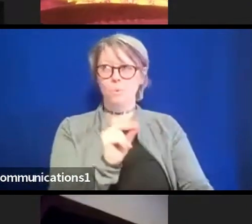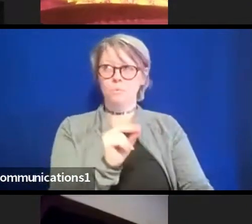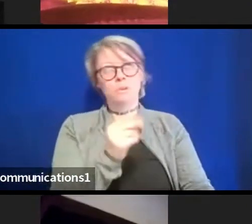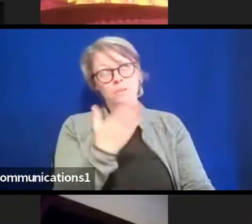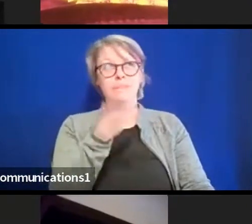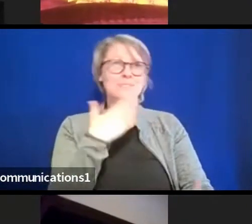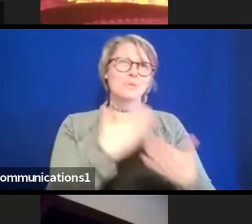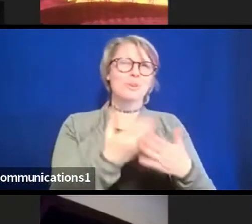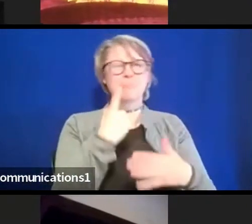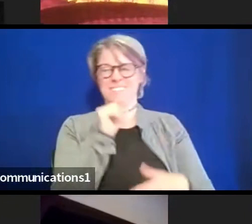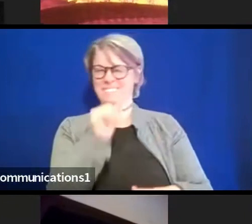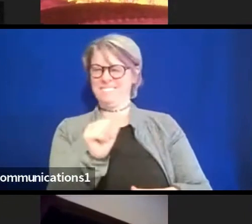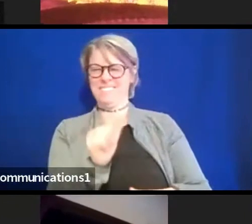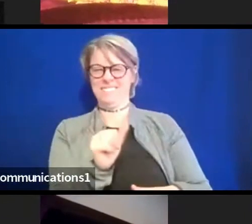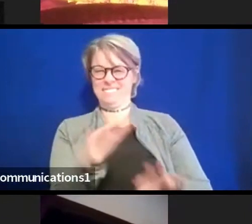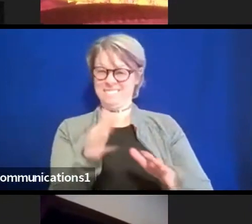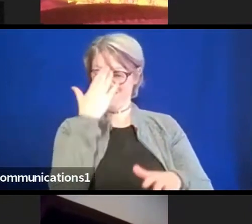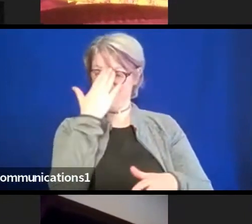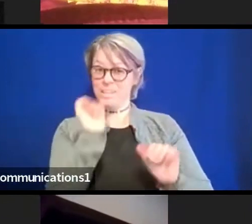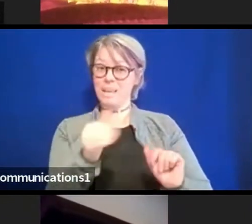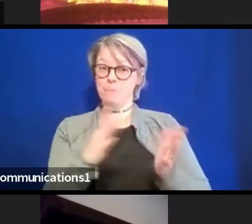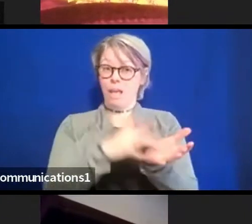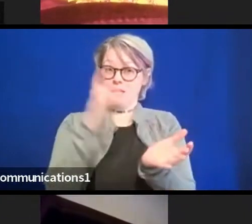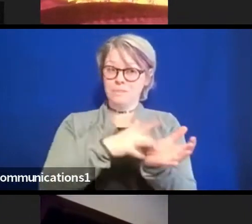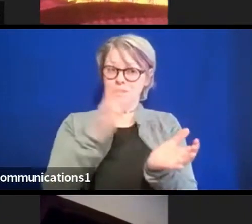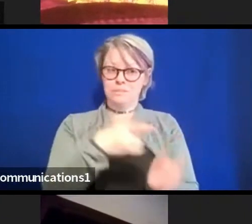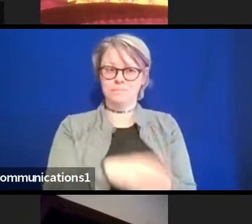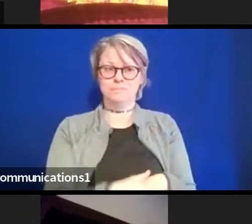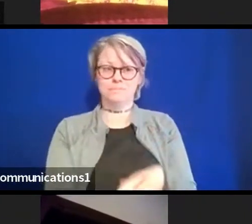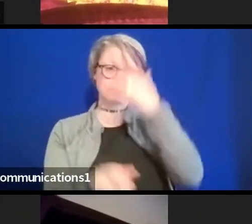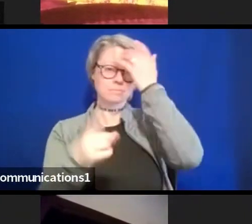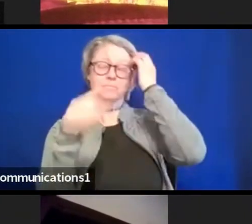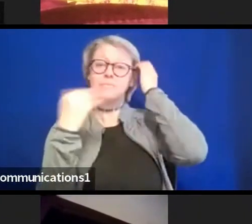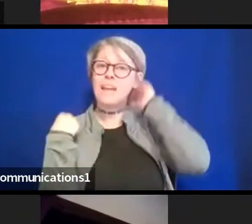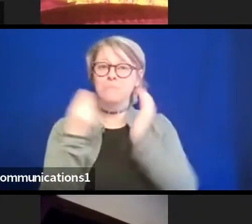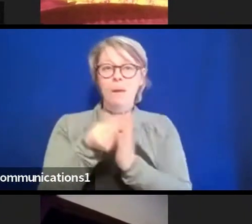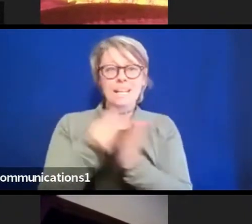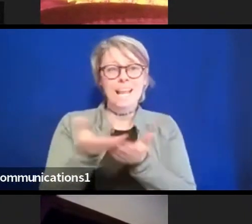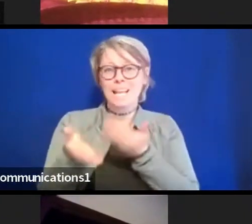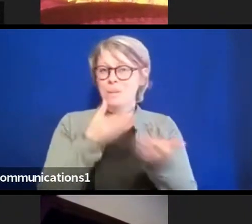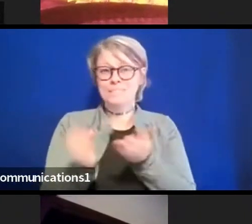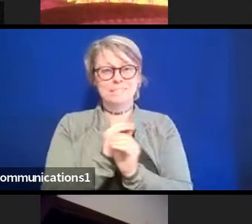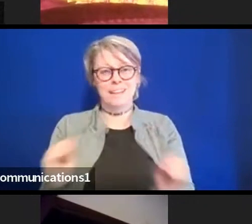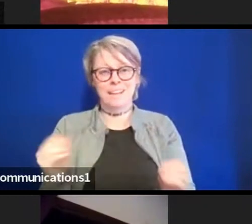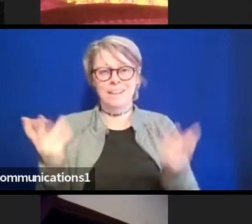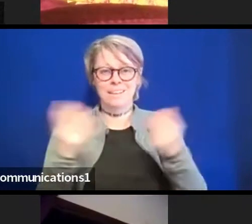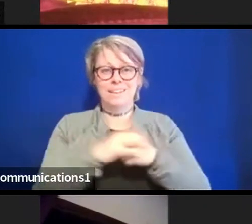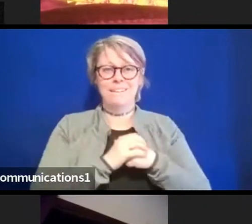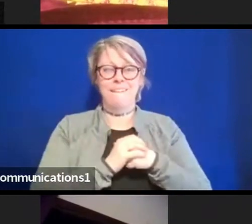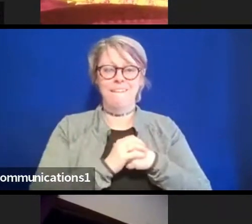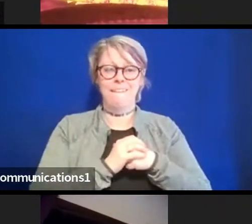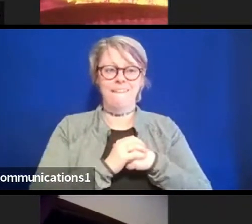because a lot of people with disabilities don't have a penny to spare, they figure. But